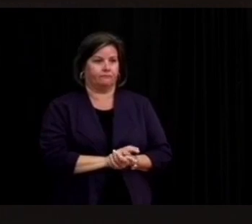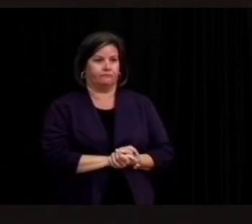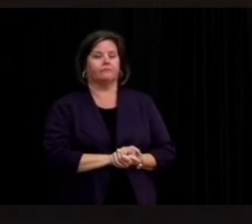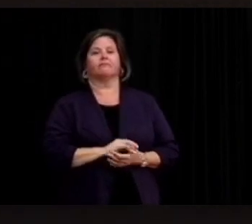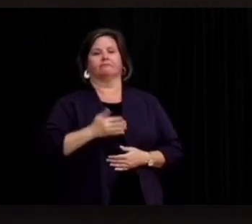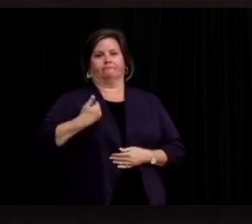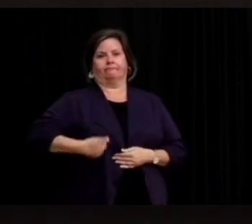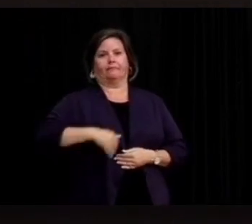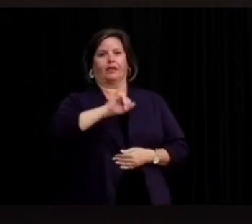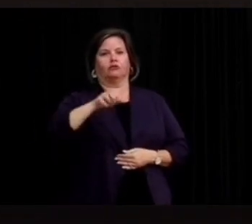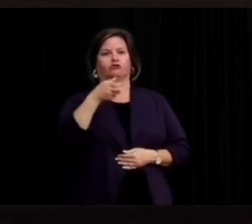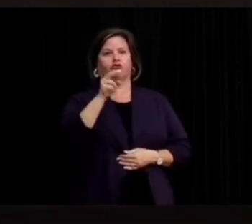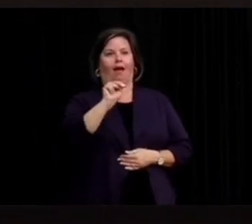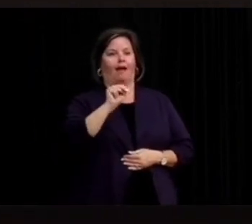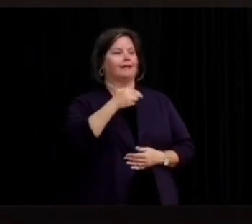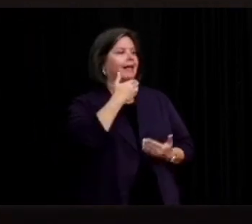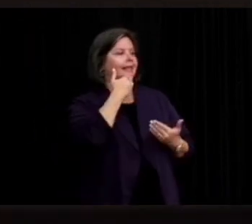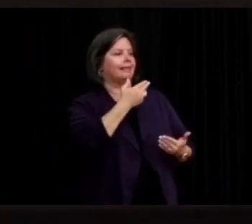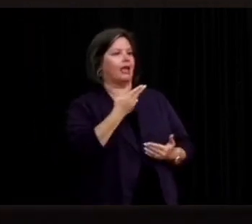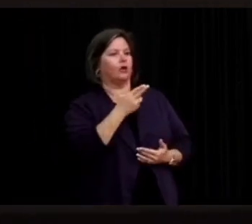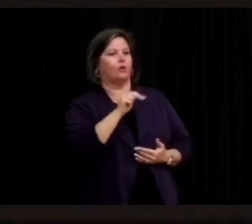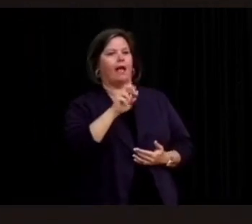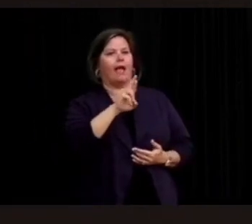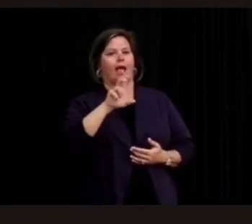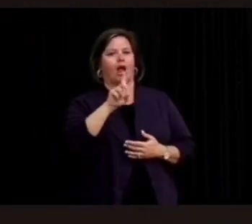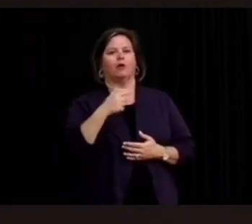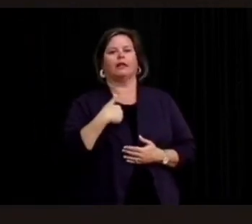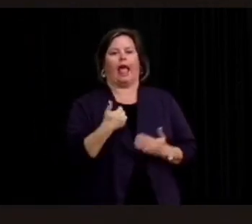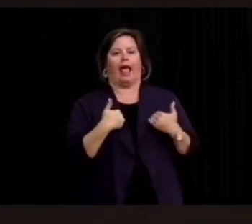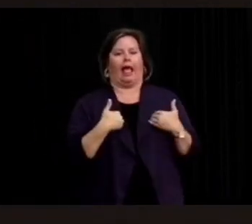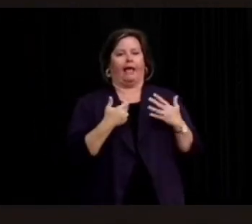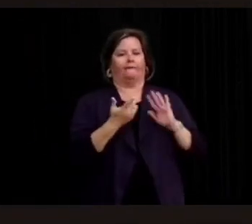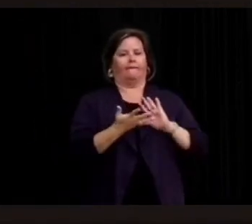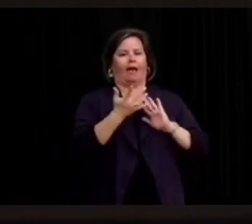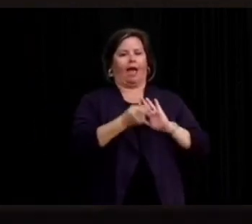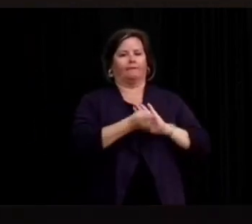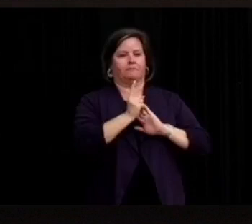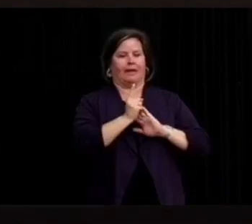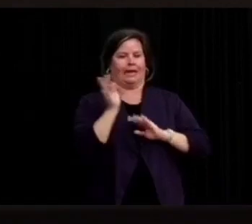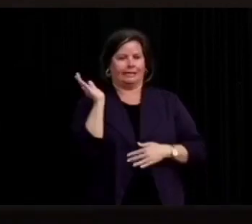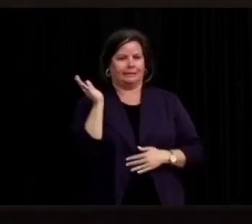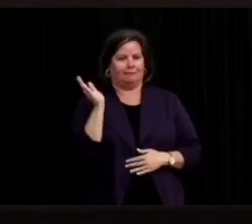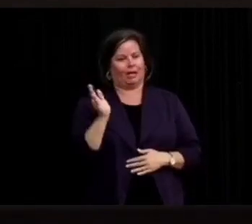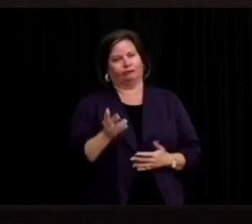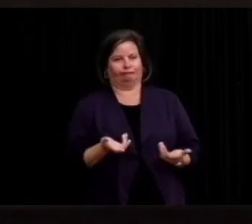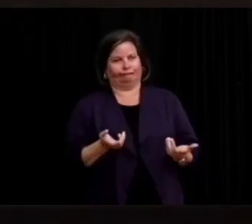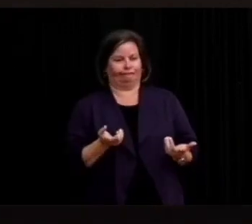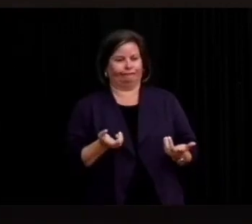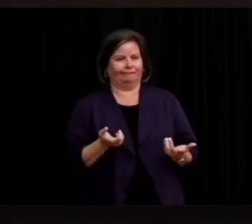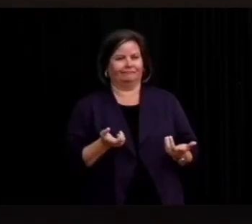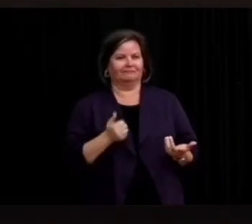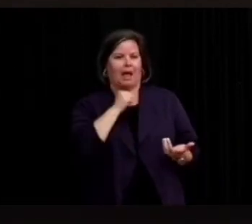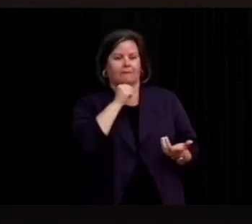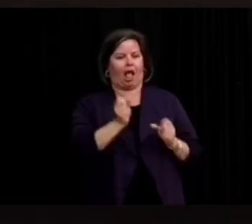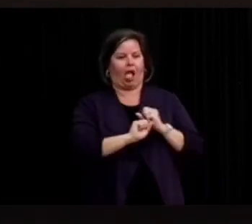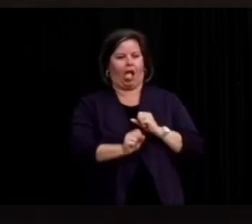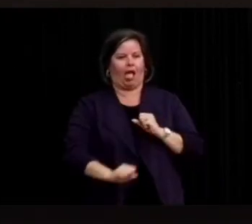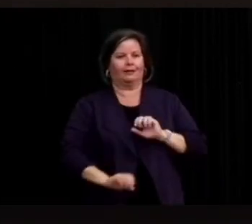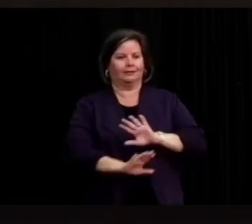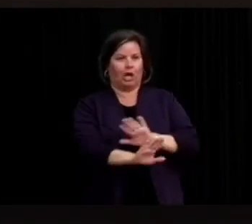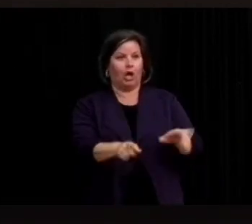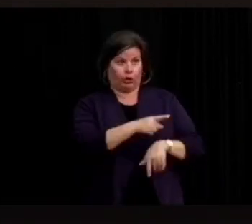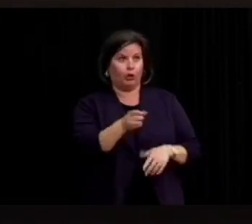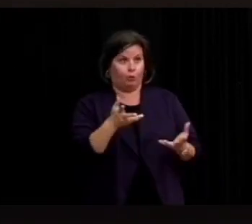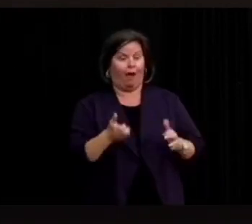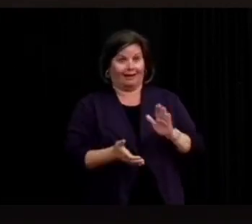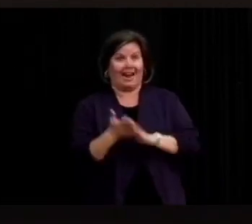John speaking. Thank you, Harold. Just a couple of minutes. I have a 5-minute speech here. Thanks, Vicki, but I'm not going to say that. I know you guys want to get out of